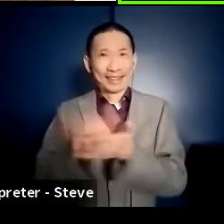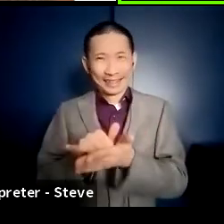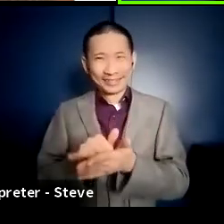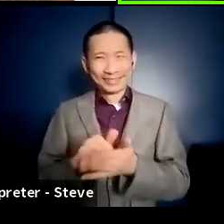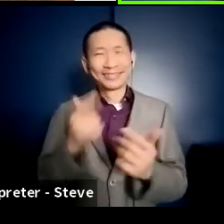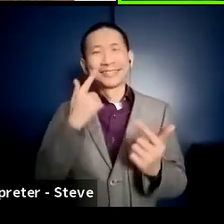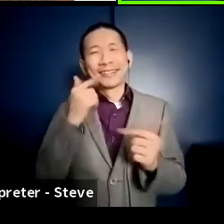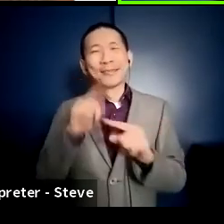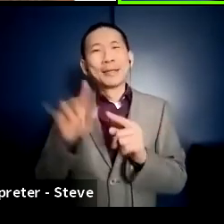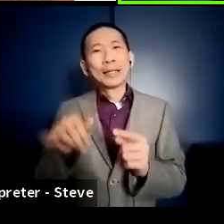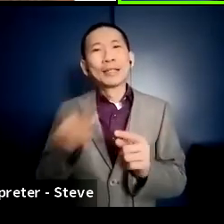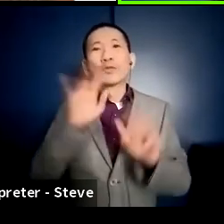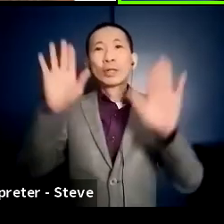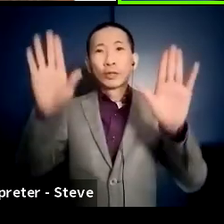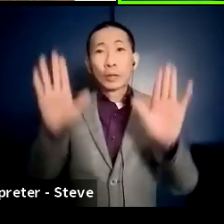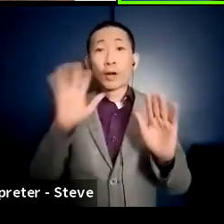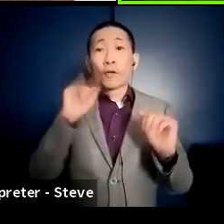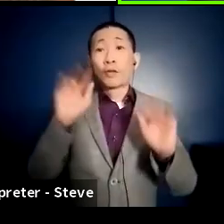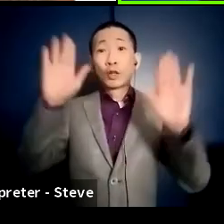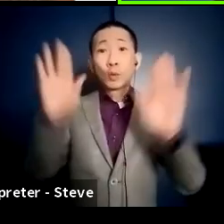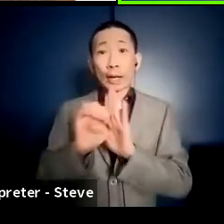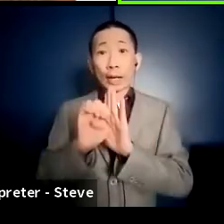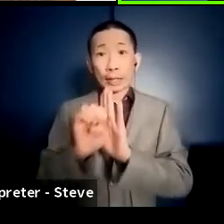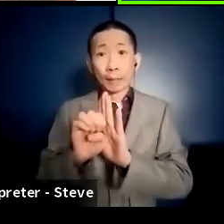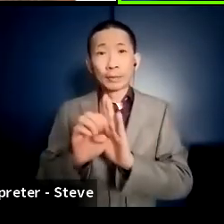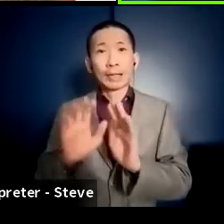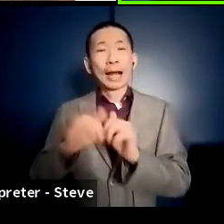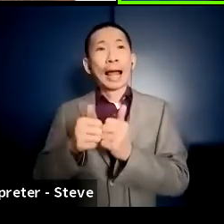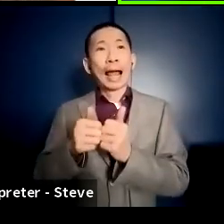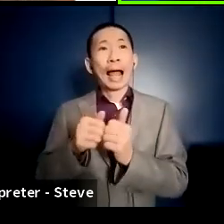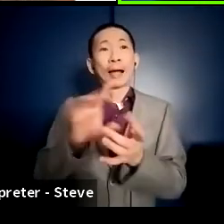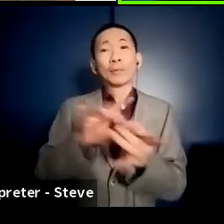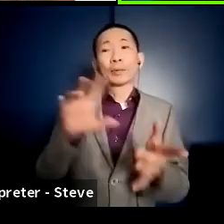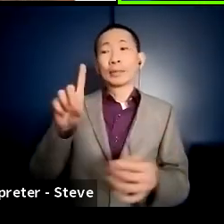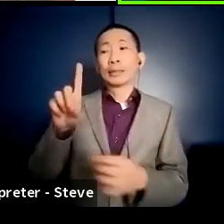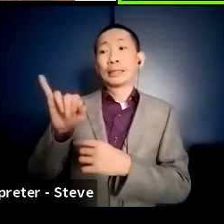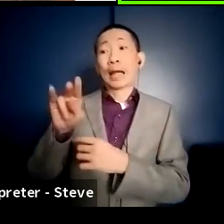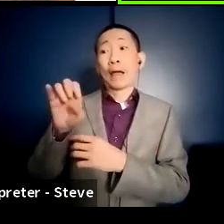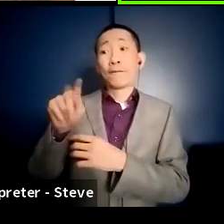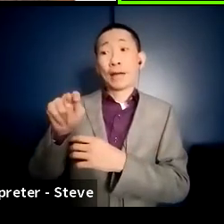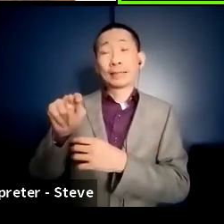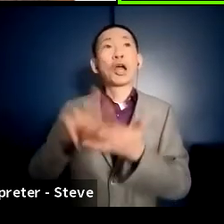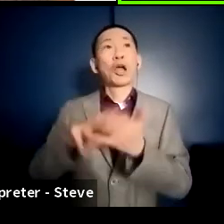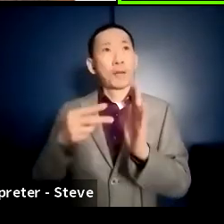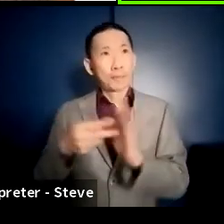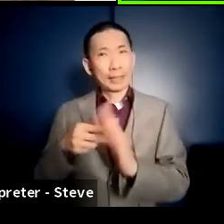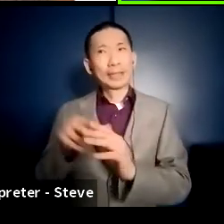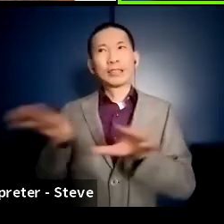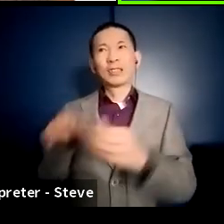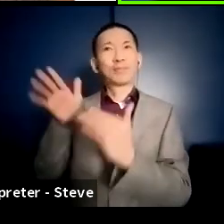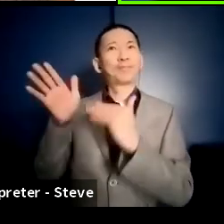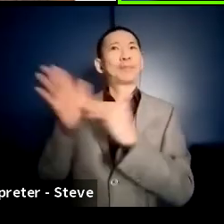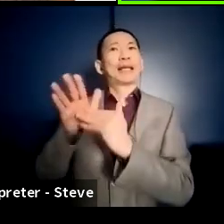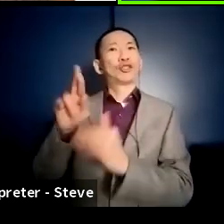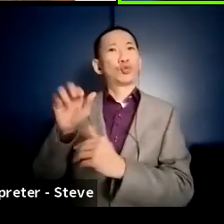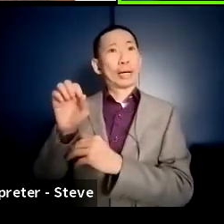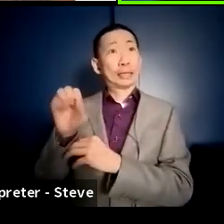But those are just some really brief, hopefully brief, examples about how divesting is anti-racist. Does anything have anything to